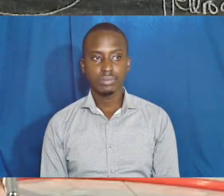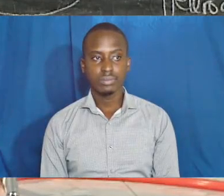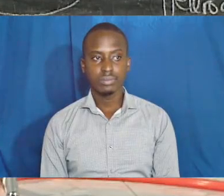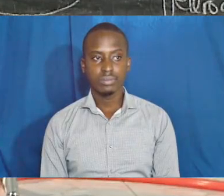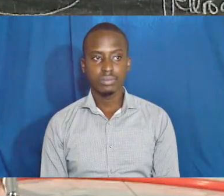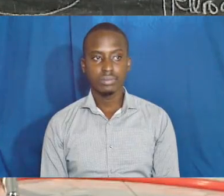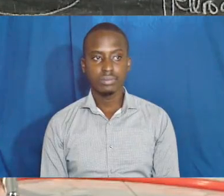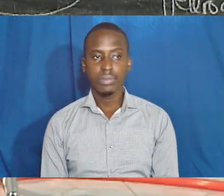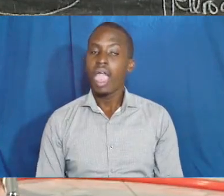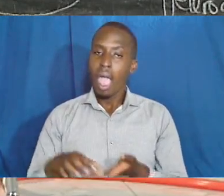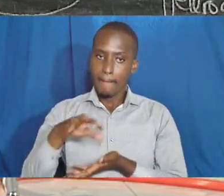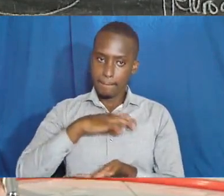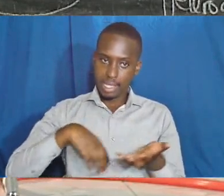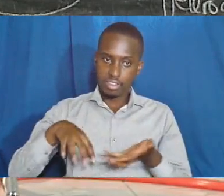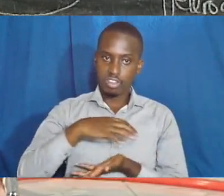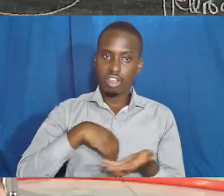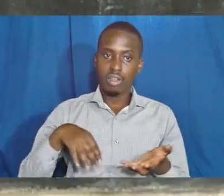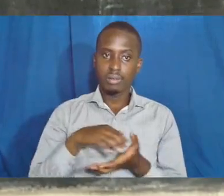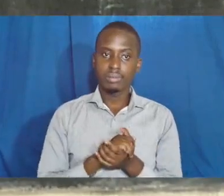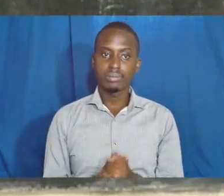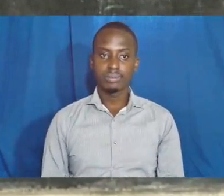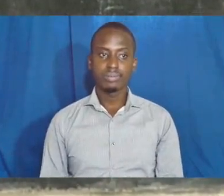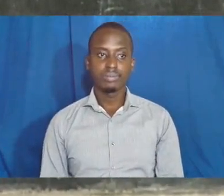a mixture